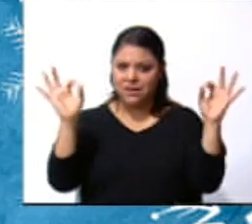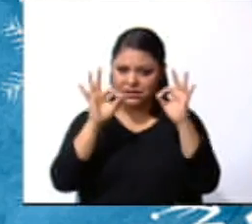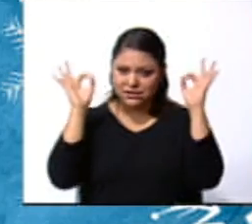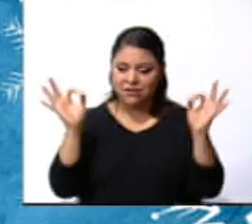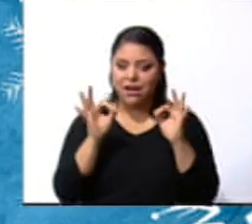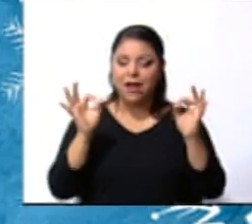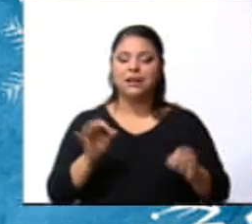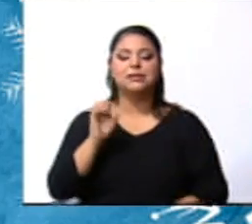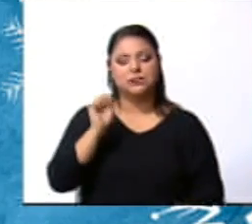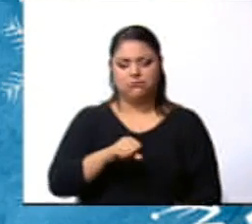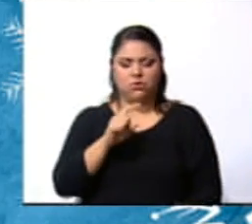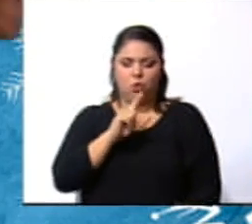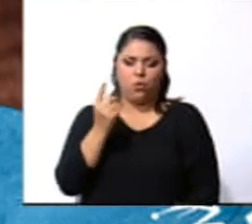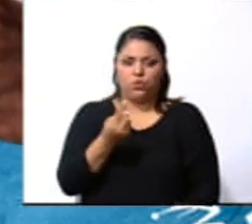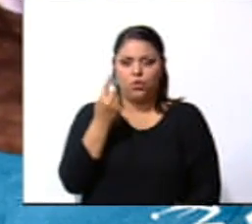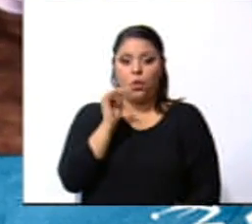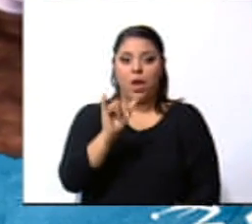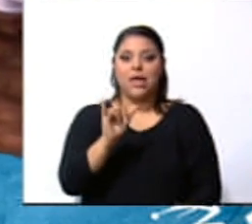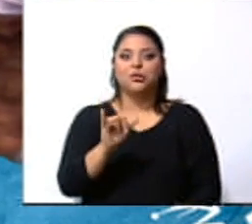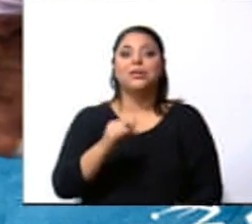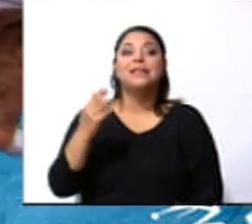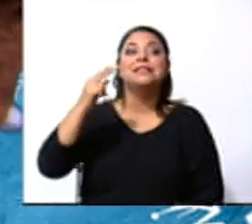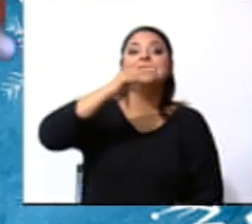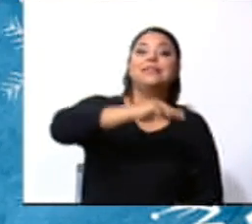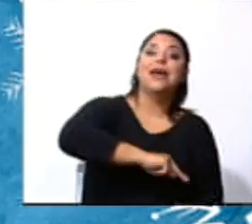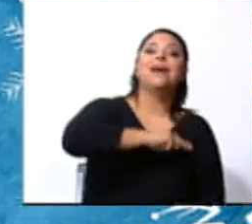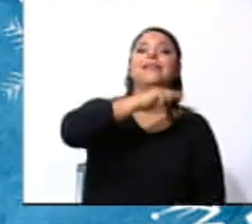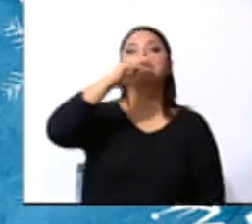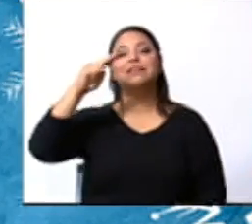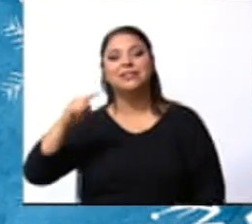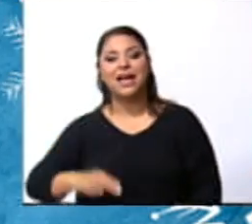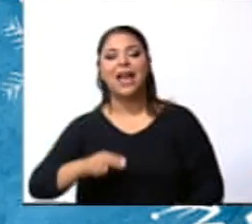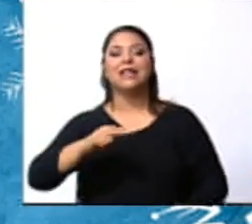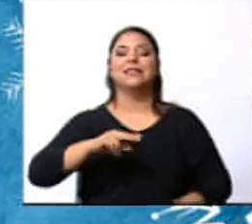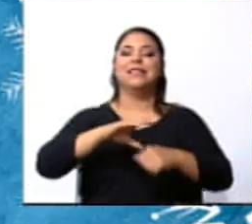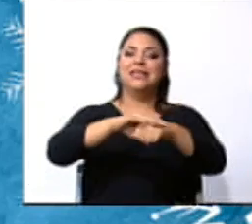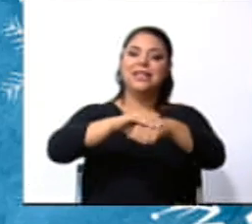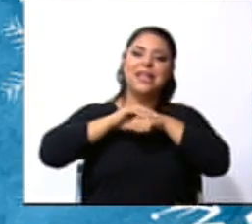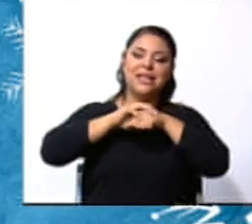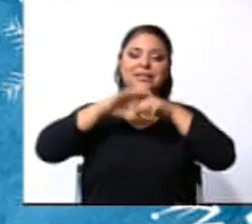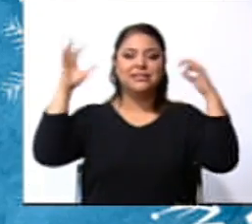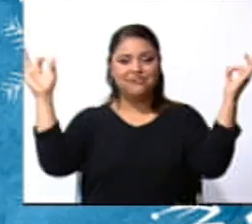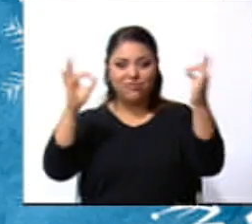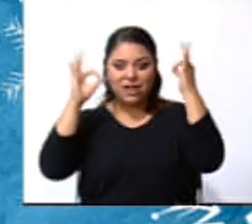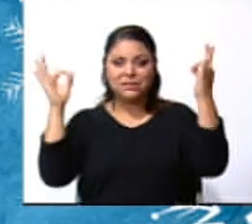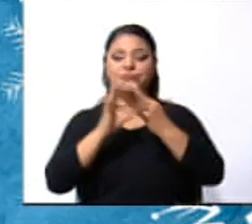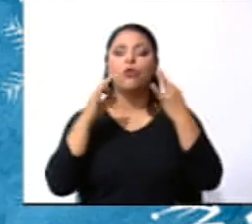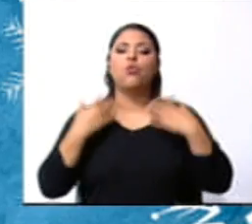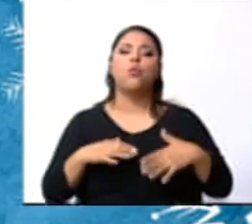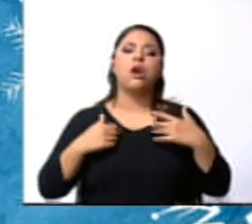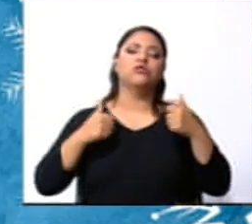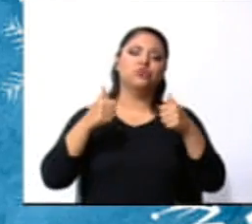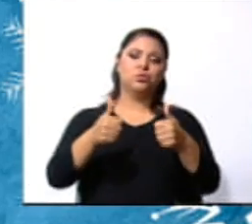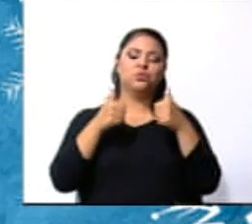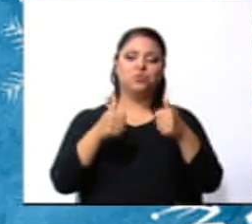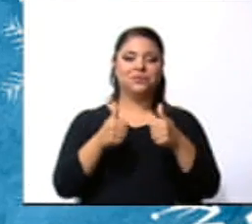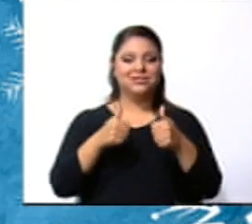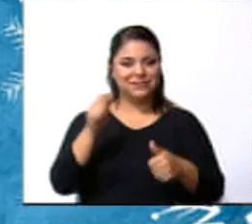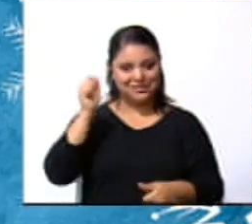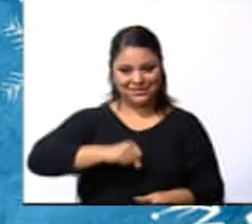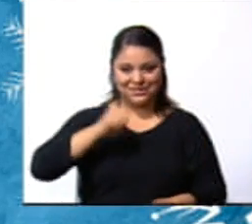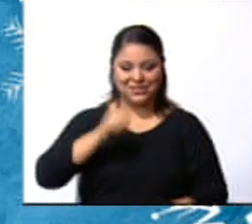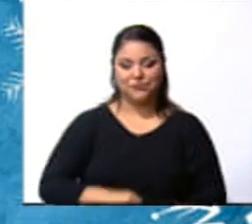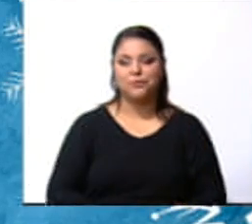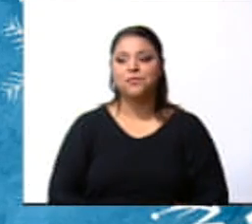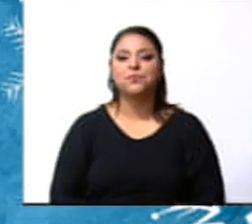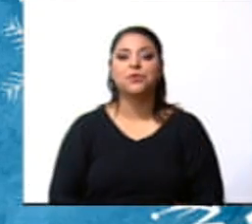an English festival, but a Christmas English festival. That is so cool. Yes, it's so cool. Do